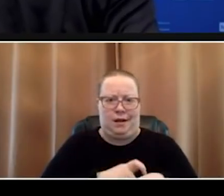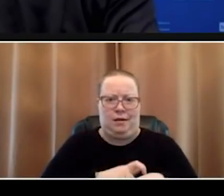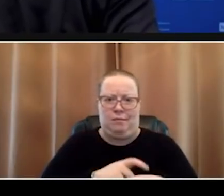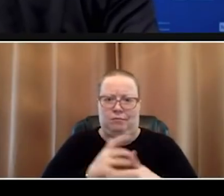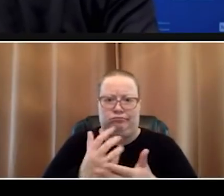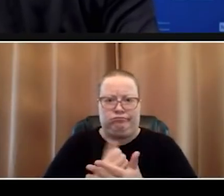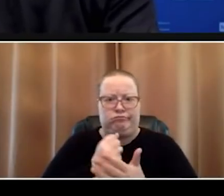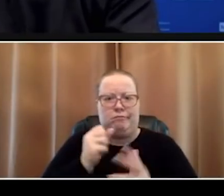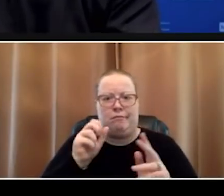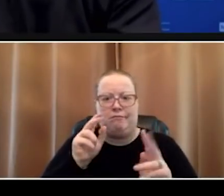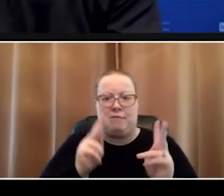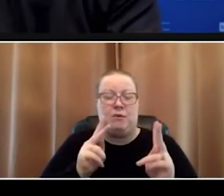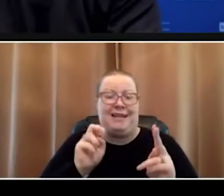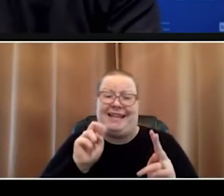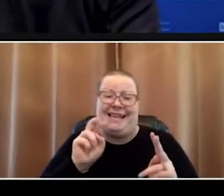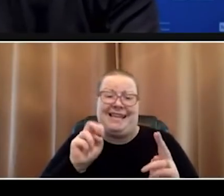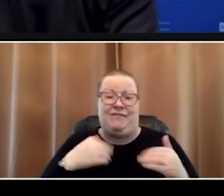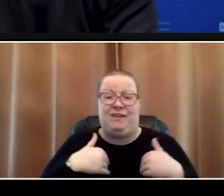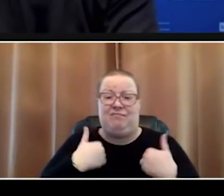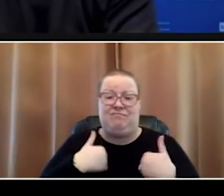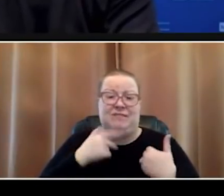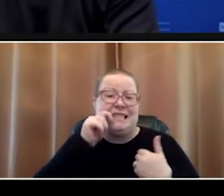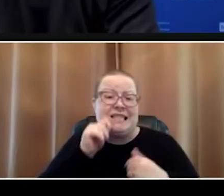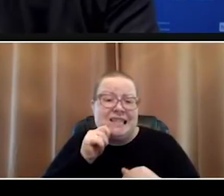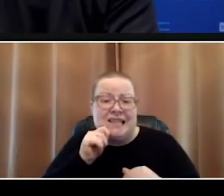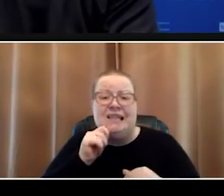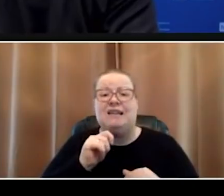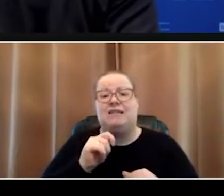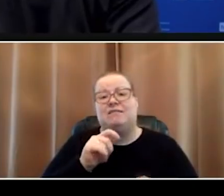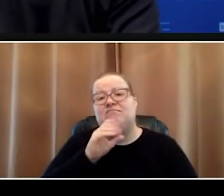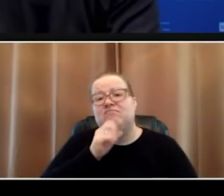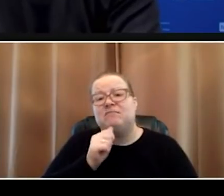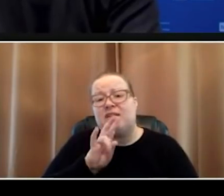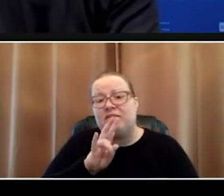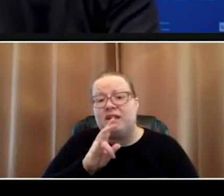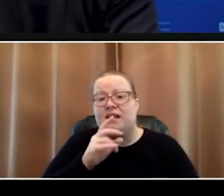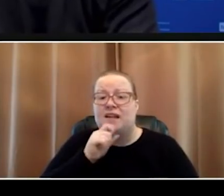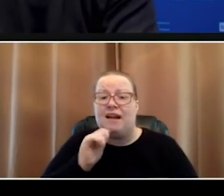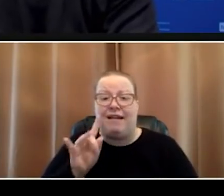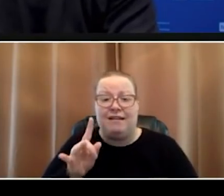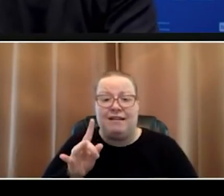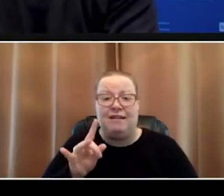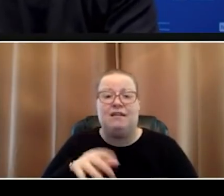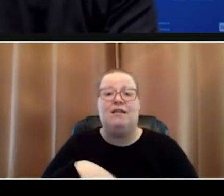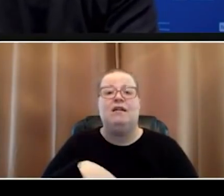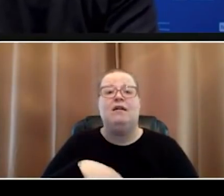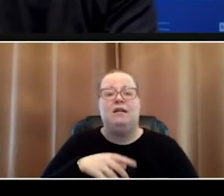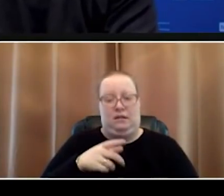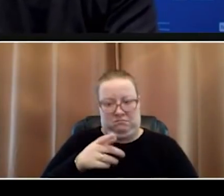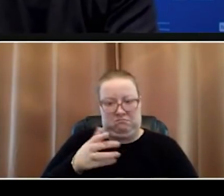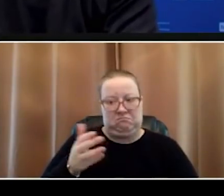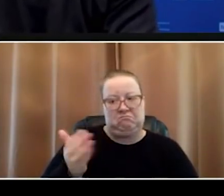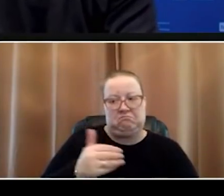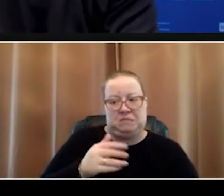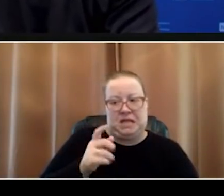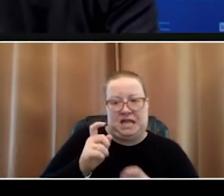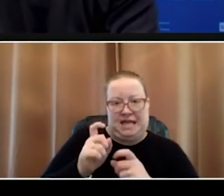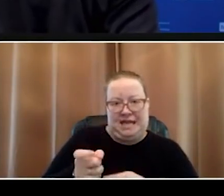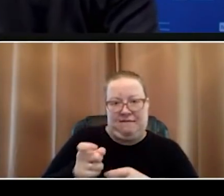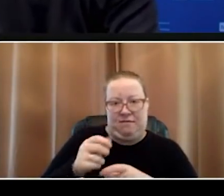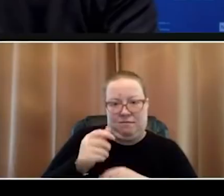even young people, teenagers, 17, 18 years old, get in, give them a couple of days worth of